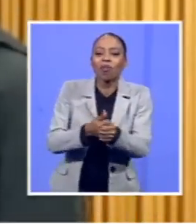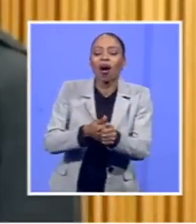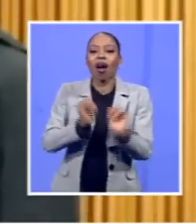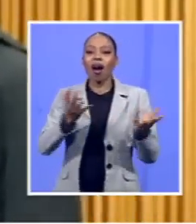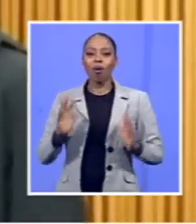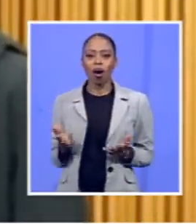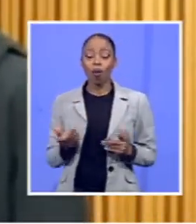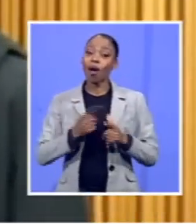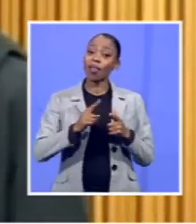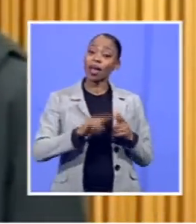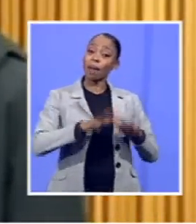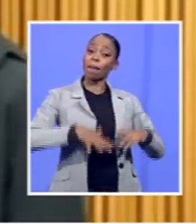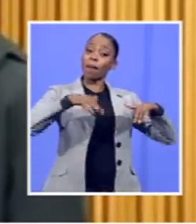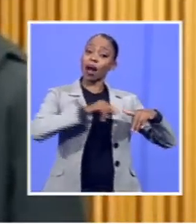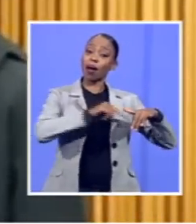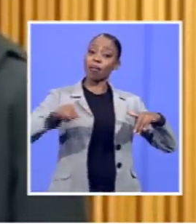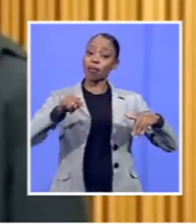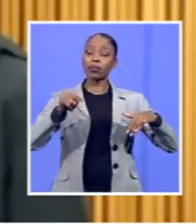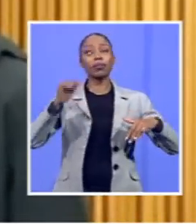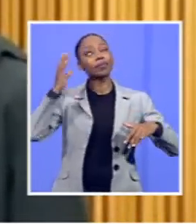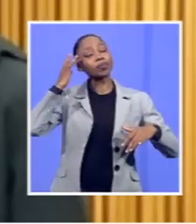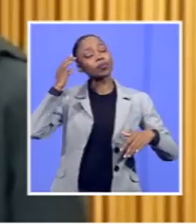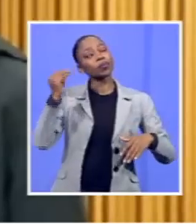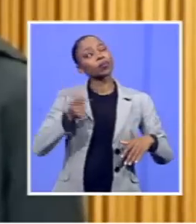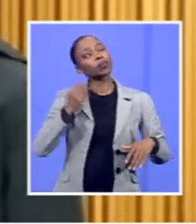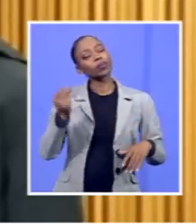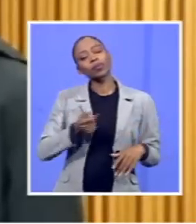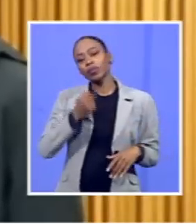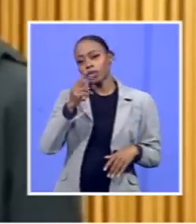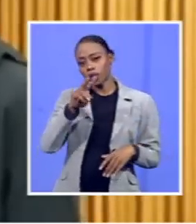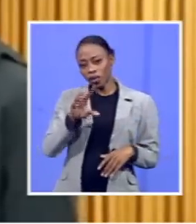Then Parliament around about